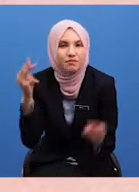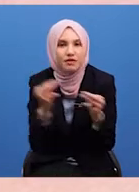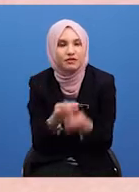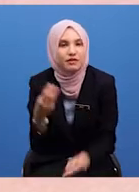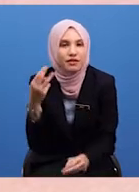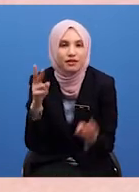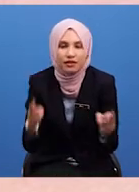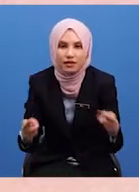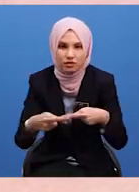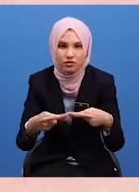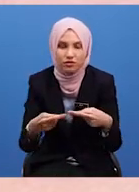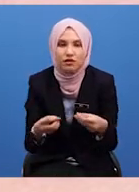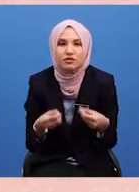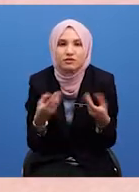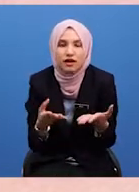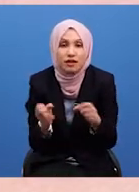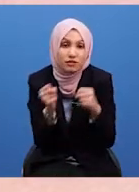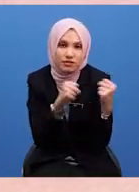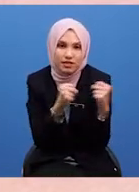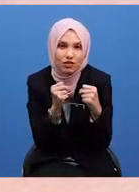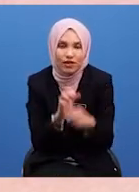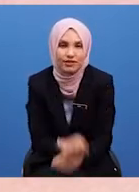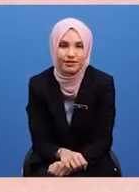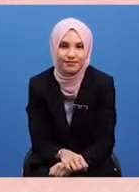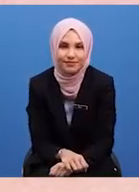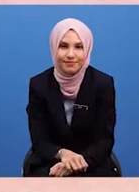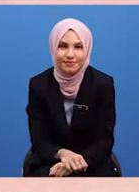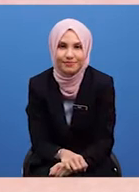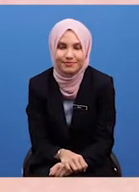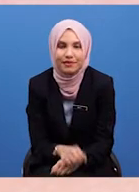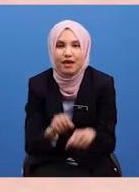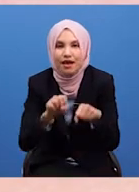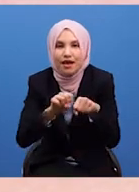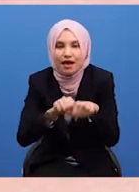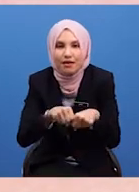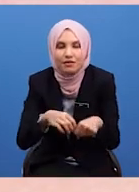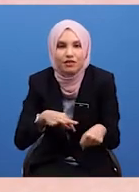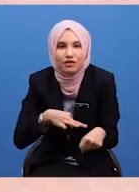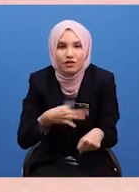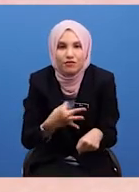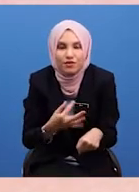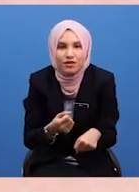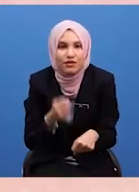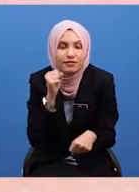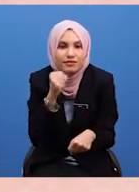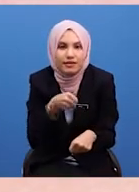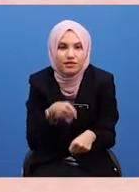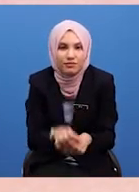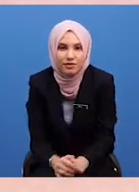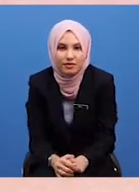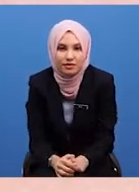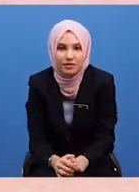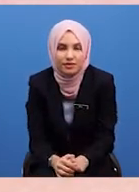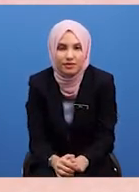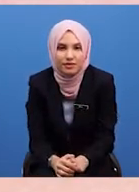his room to explain of the situation. We are able to feel the suspense in the story,